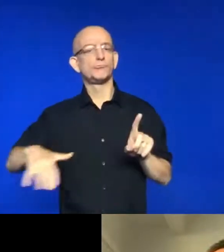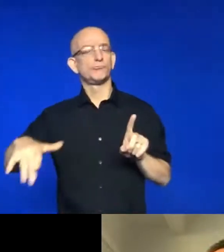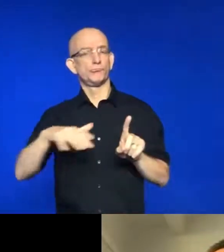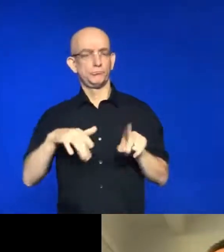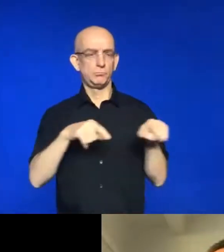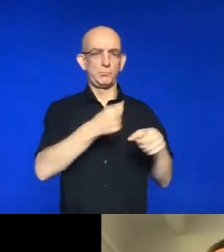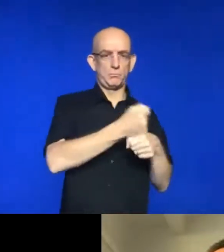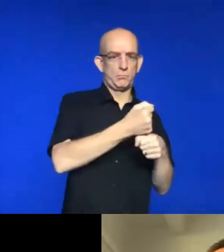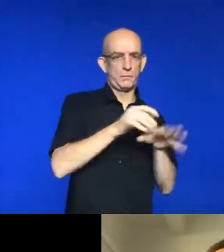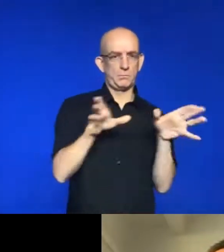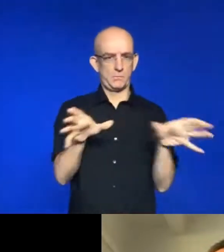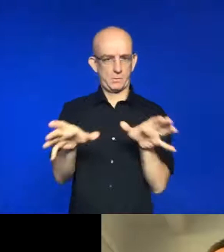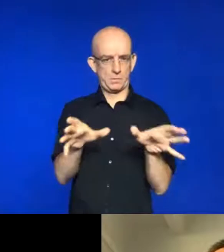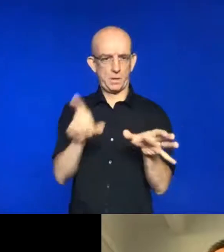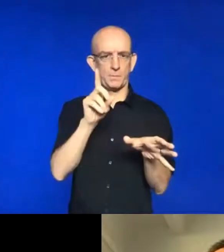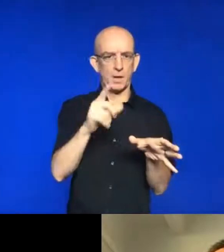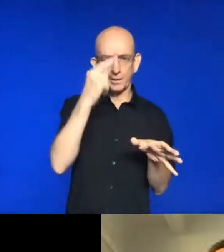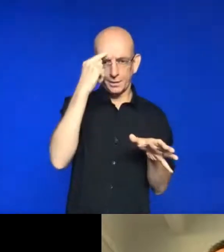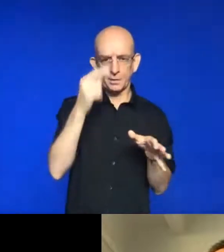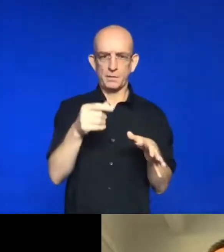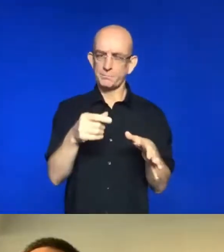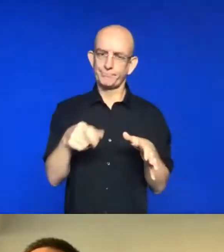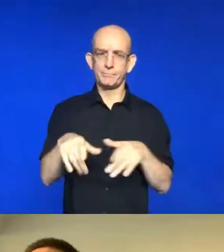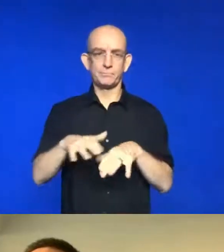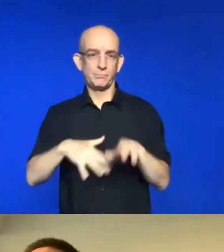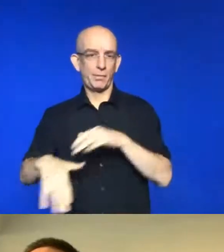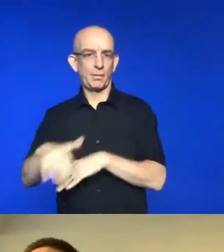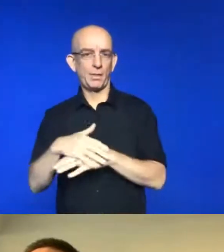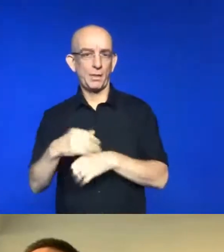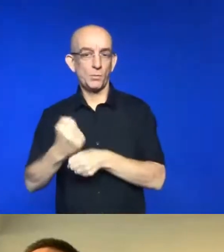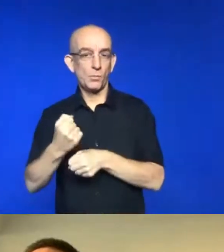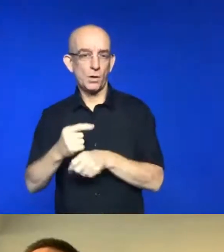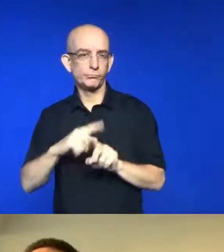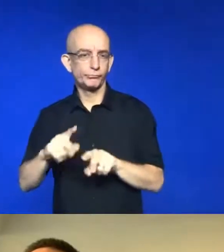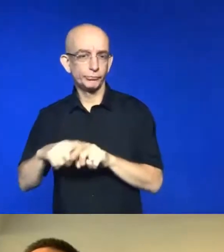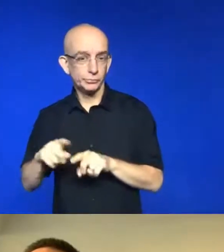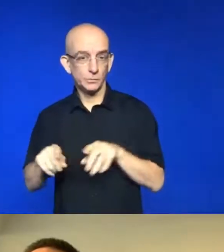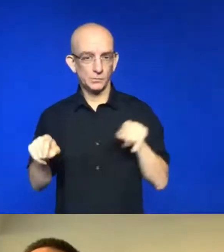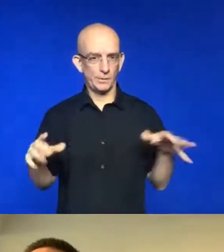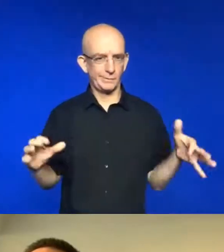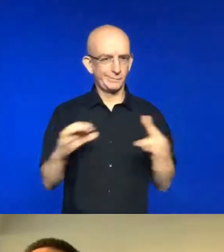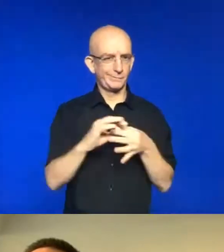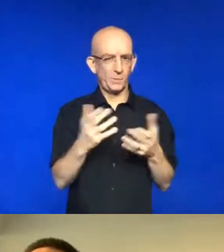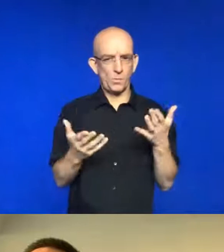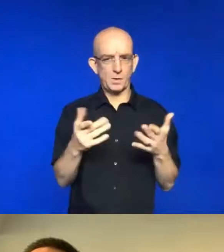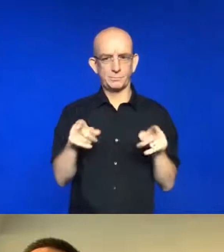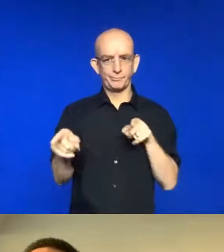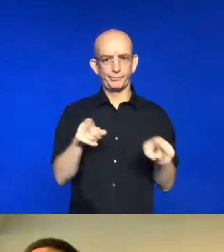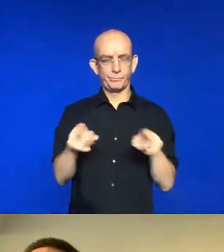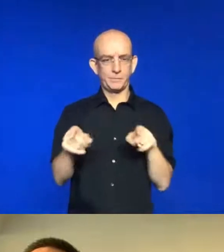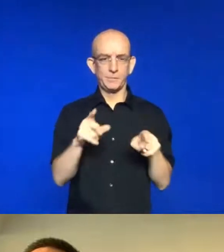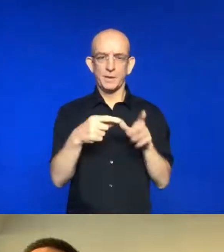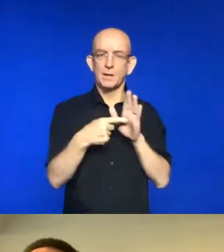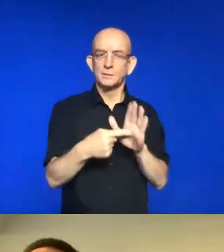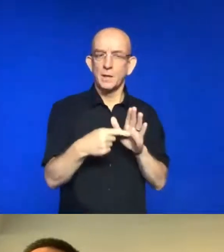these systems that we are talking about pre-assume that are mainly oriented for people with disabilities that are registered, that are part of